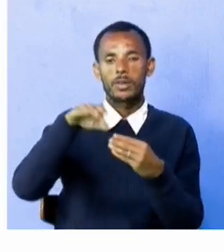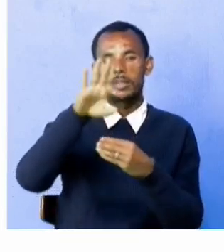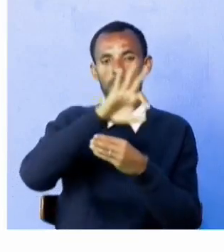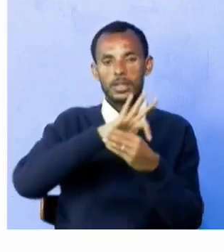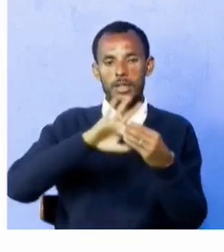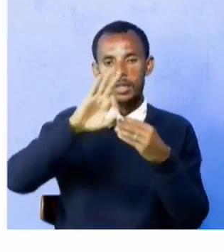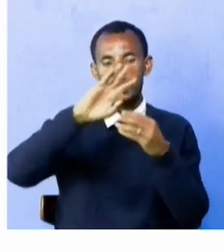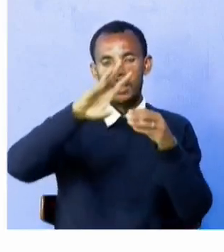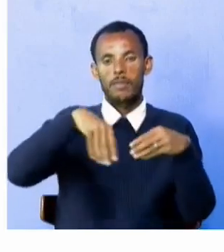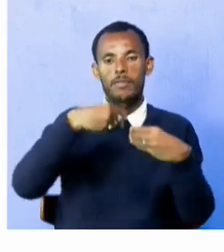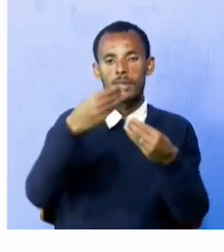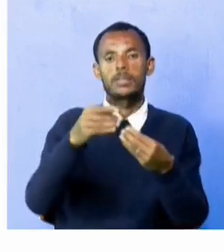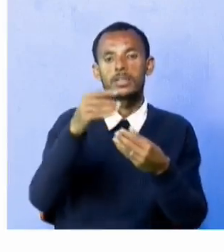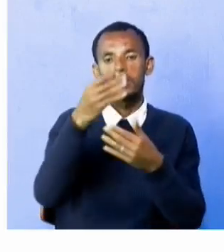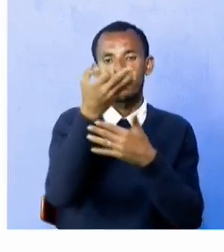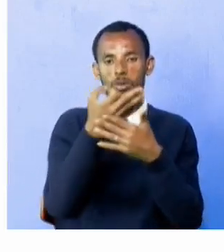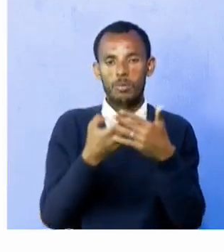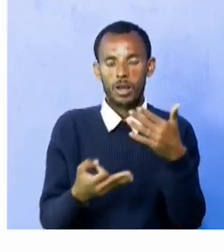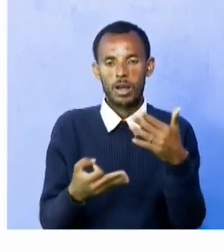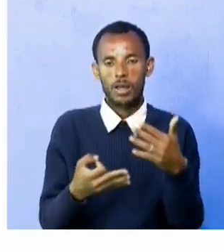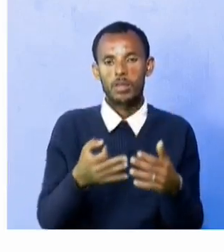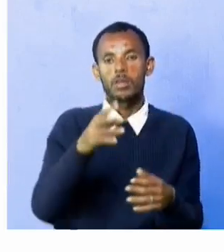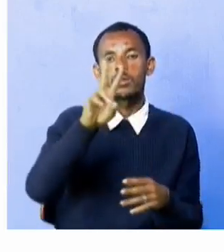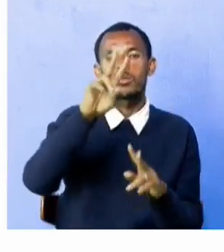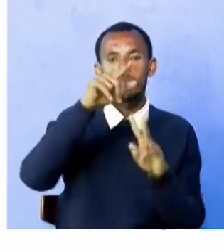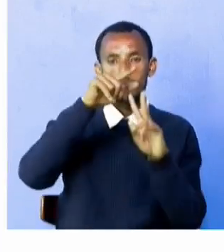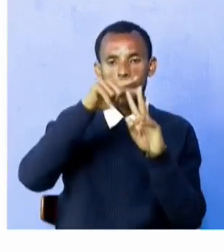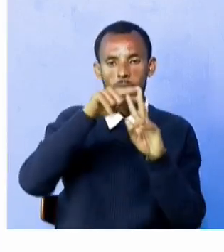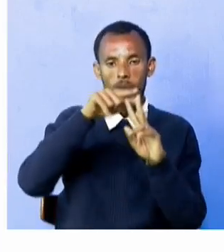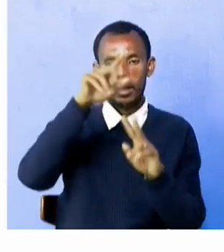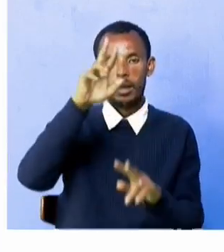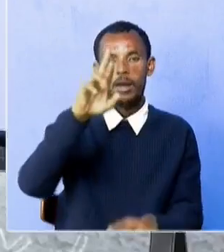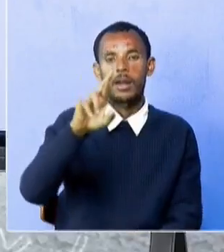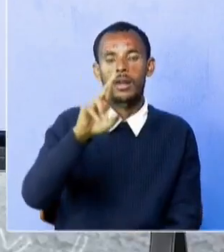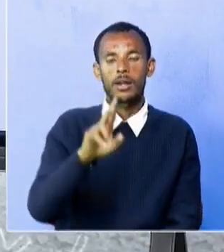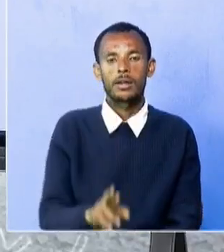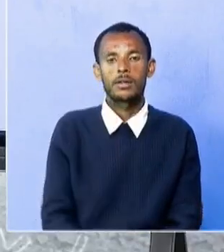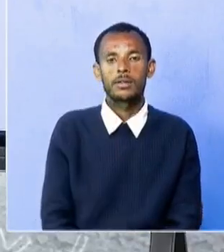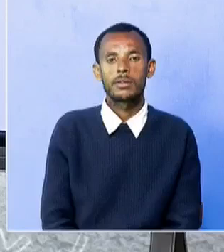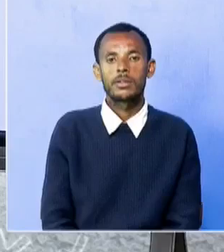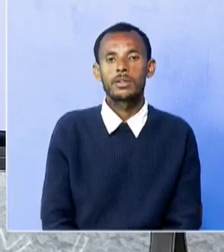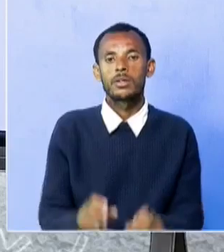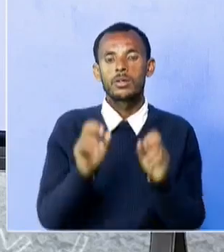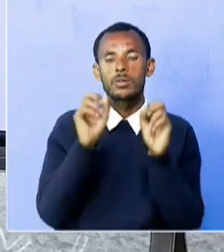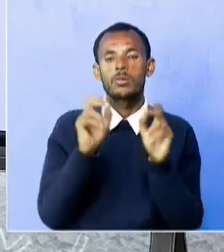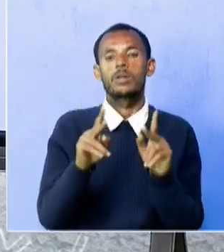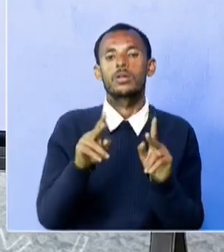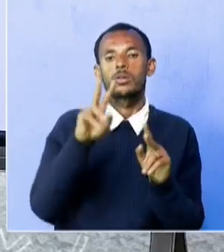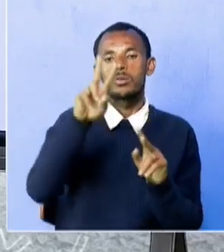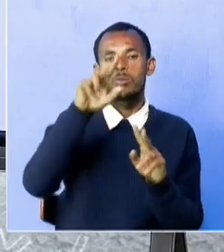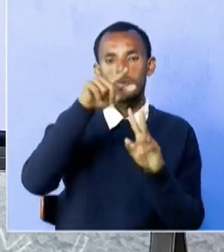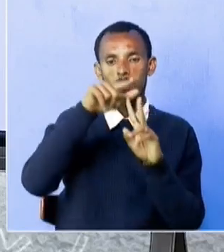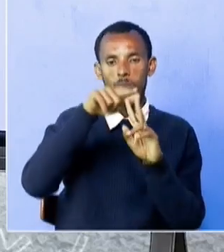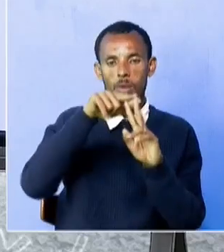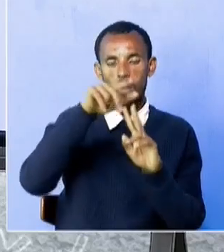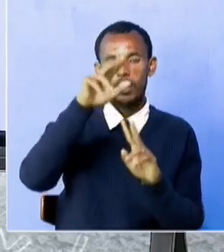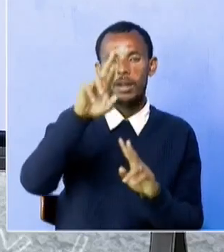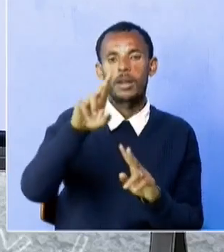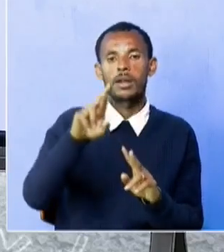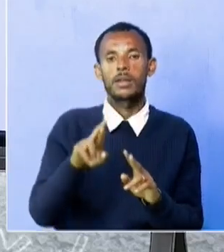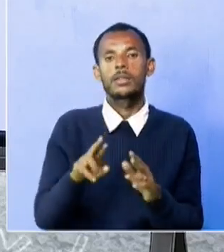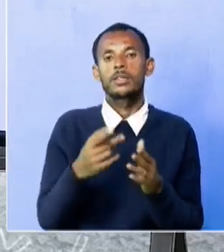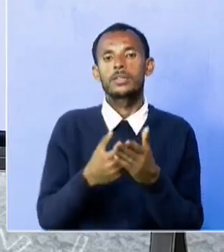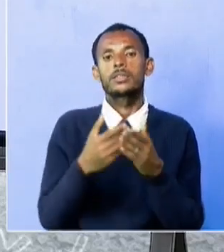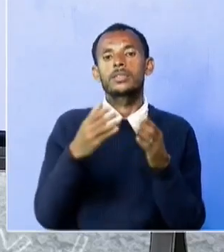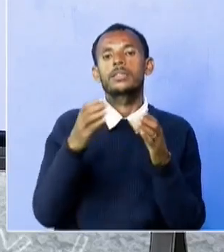is given by the formula 2 pi r. Okay, 2 pi r, where this